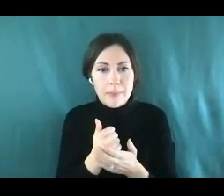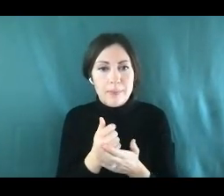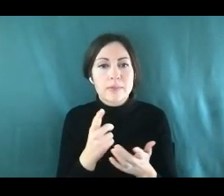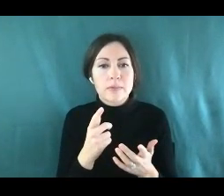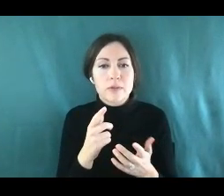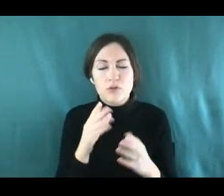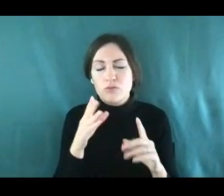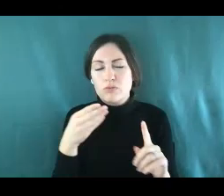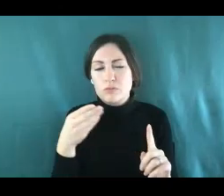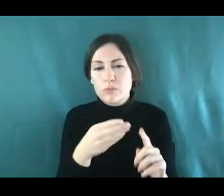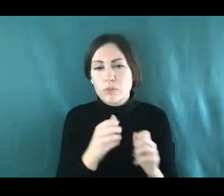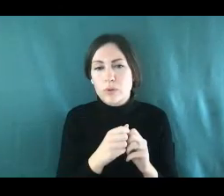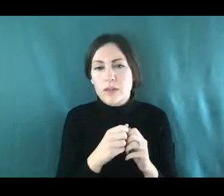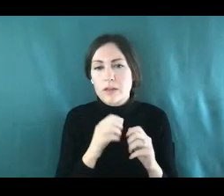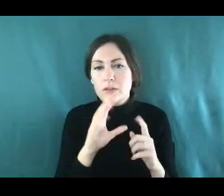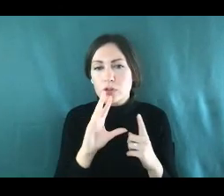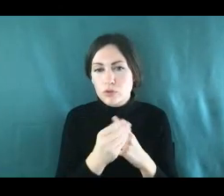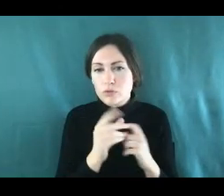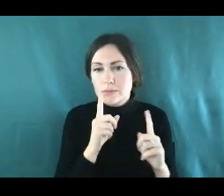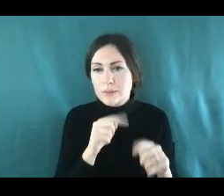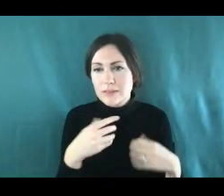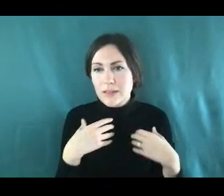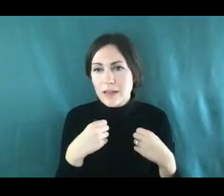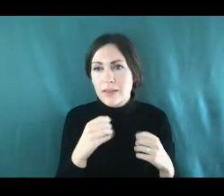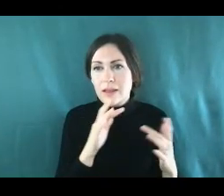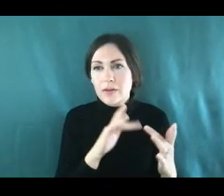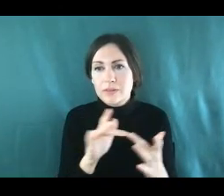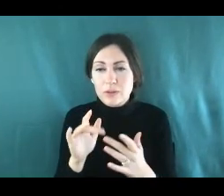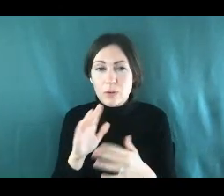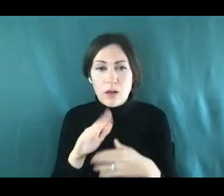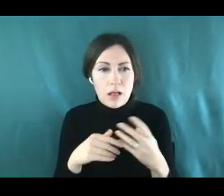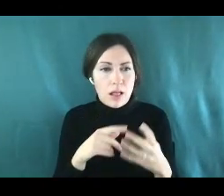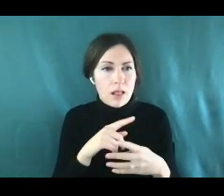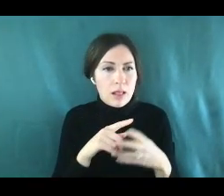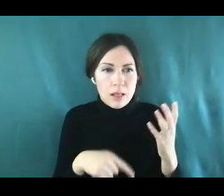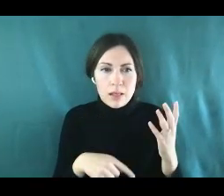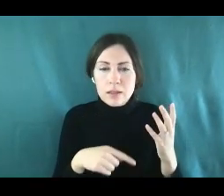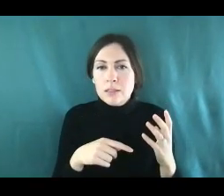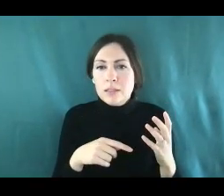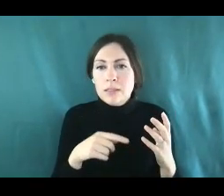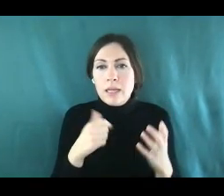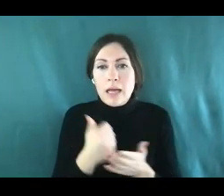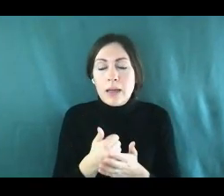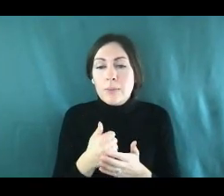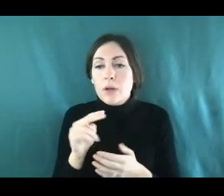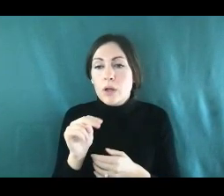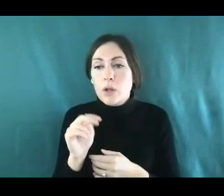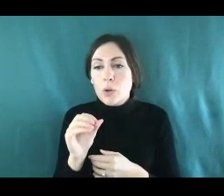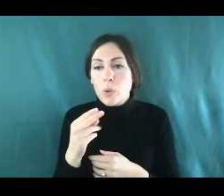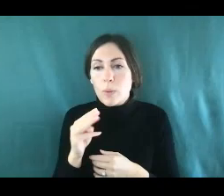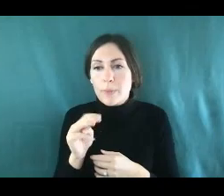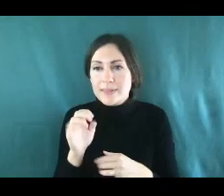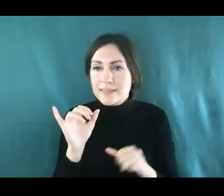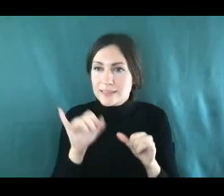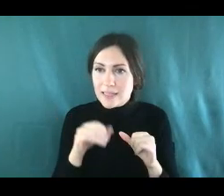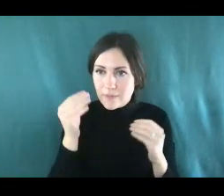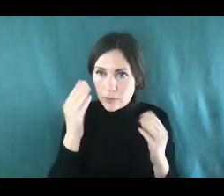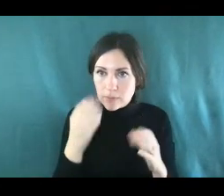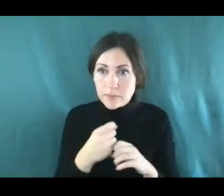outreach. So all of these type of engagements, Mr. Chair, are meant to allow NOMHE to stay informed, to make sure we're